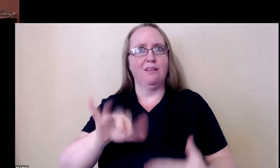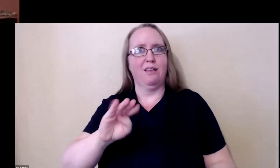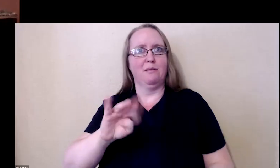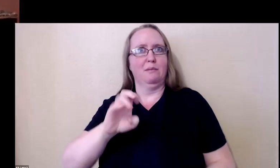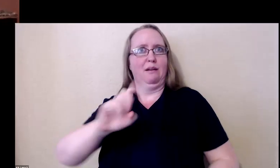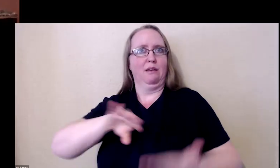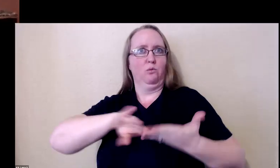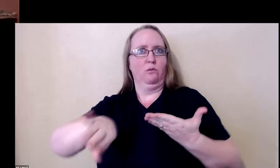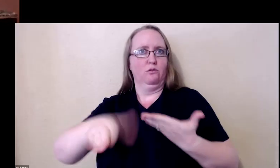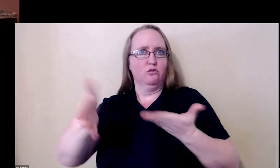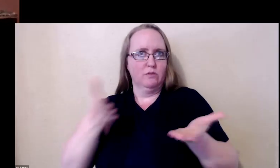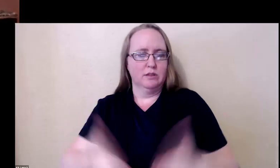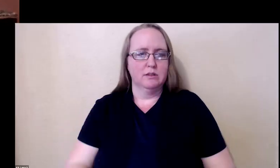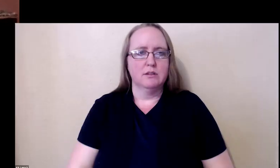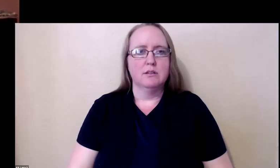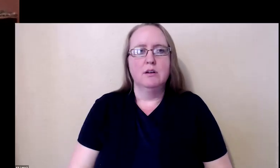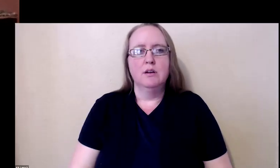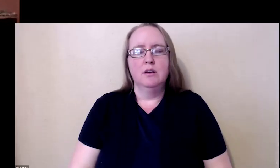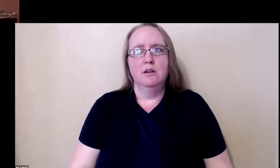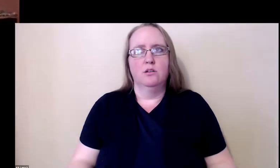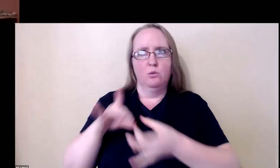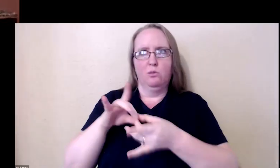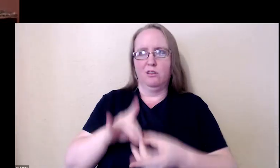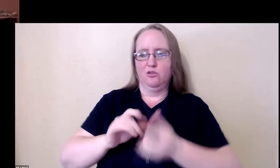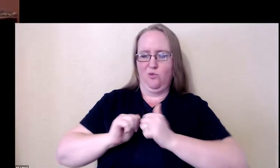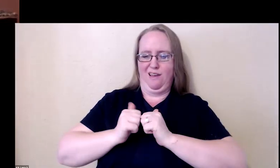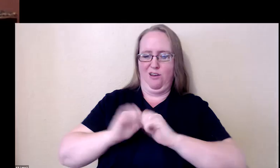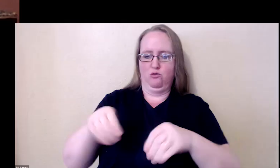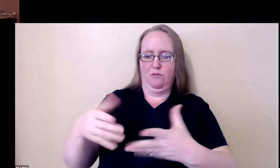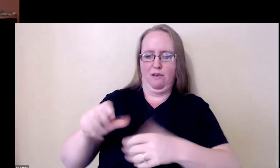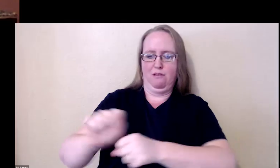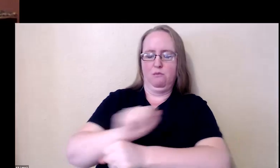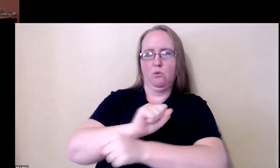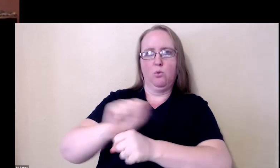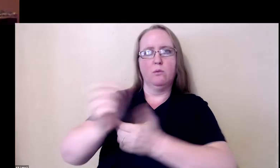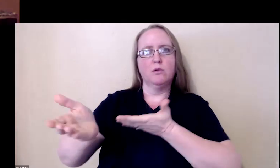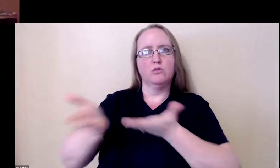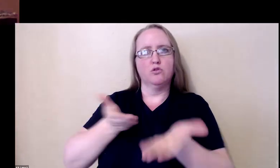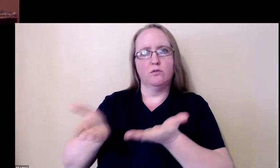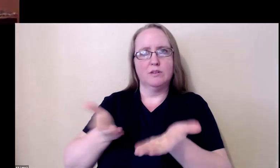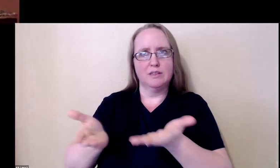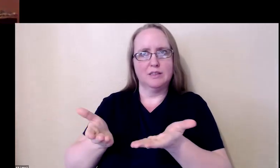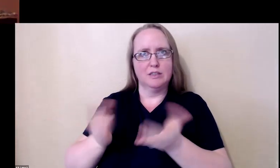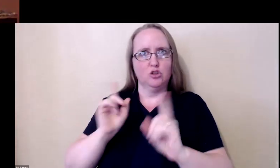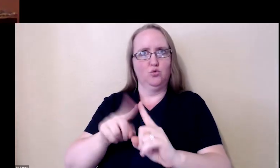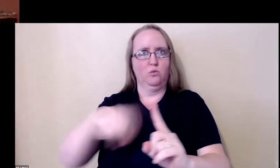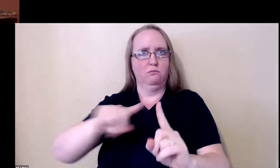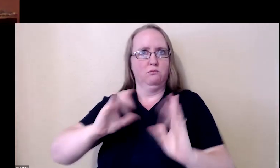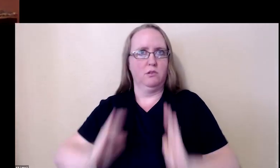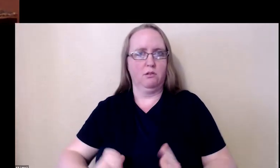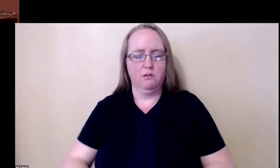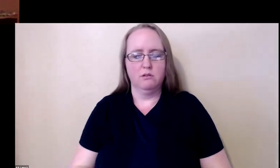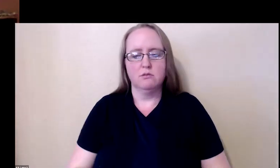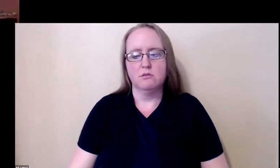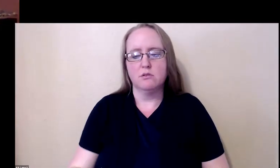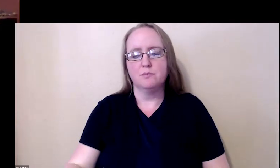services, about how to provide employment services to these clients. I think that